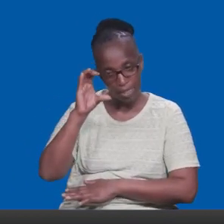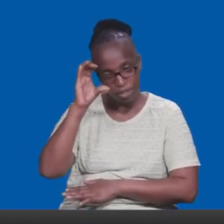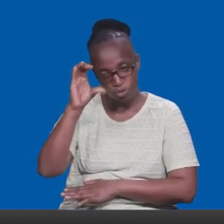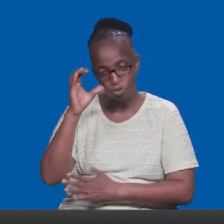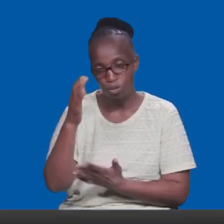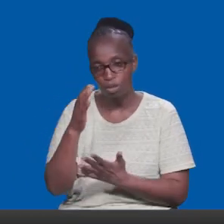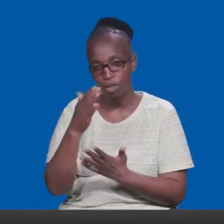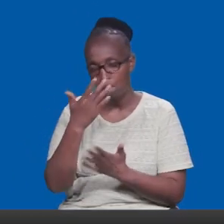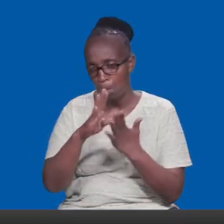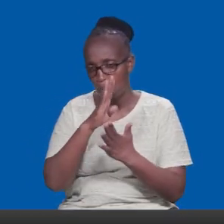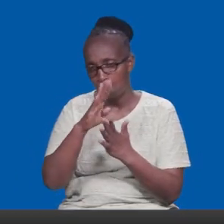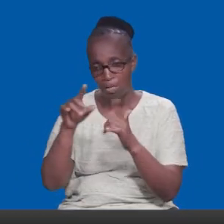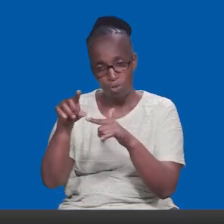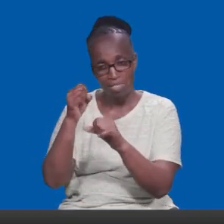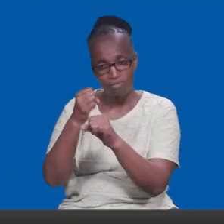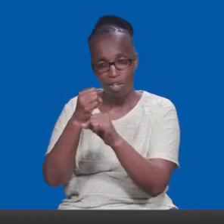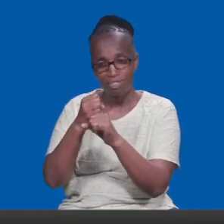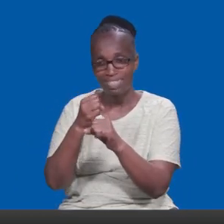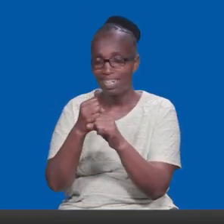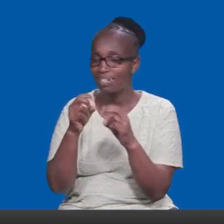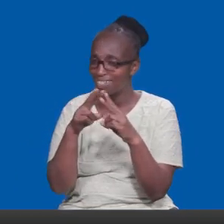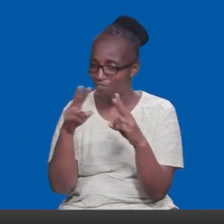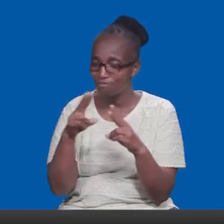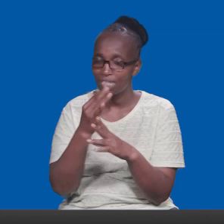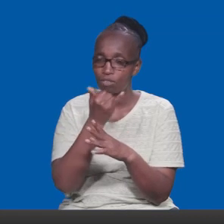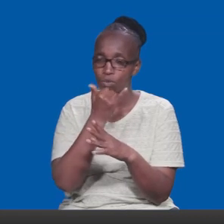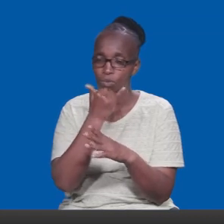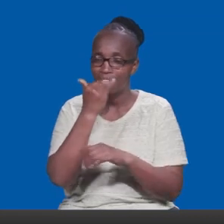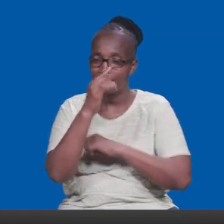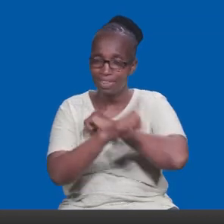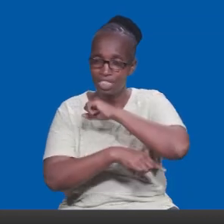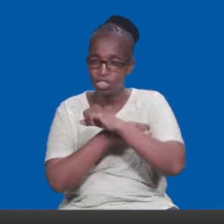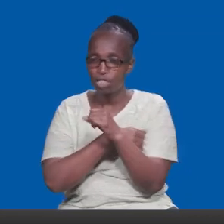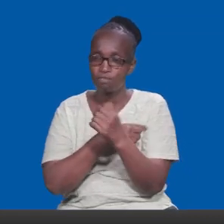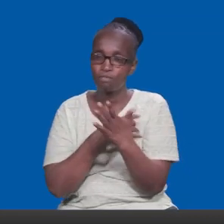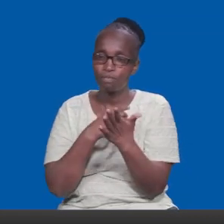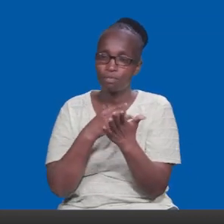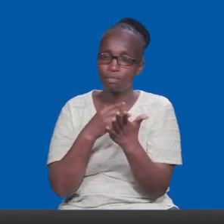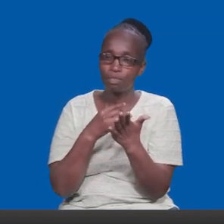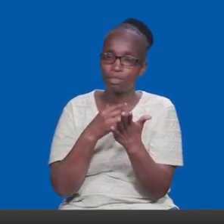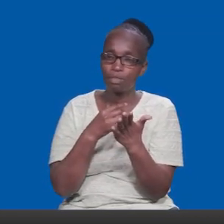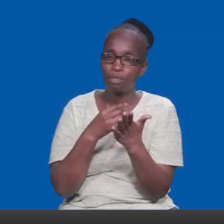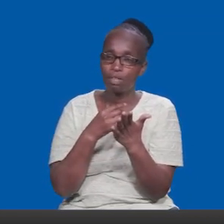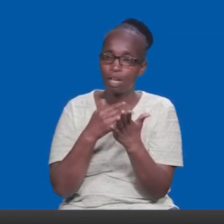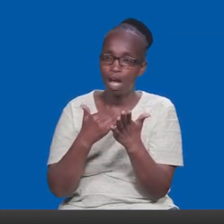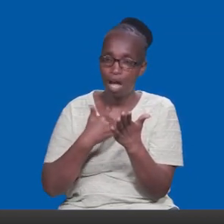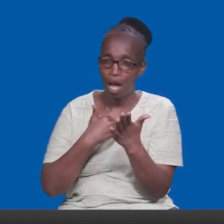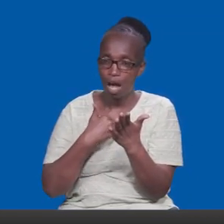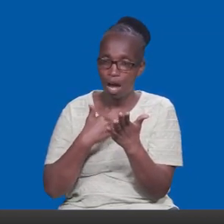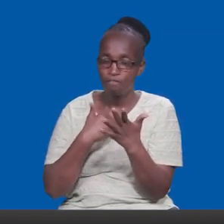With respect to our scorecard, again, in my view, strong considered opinion, we've done very